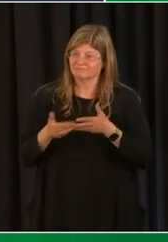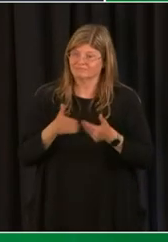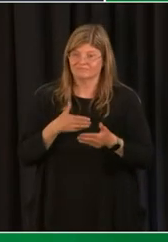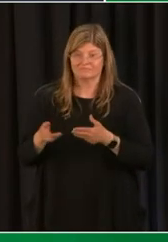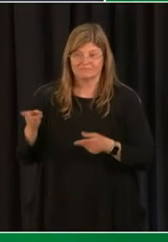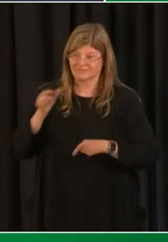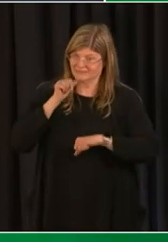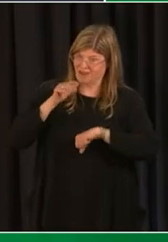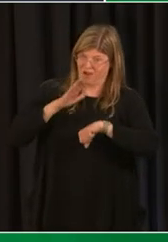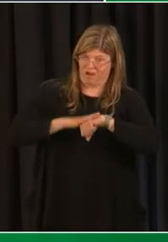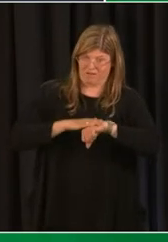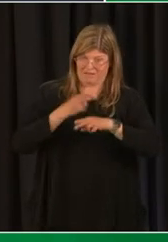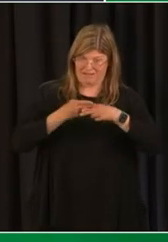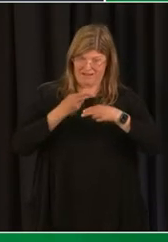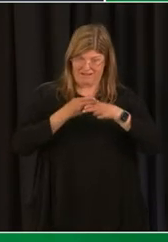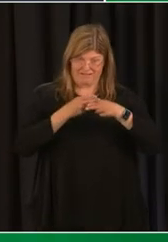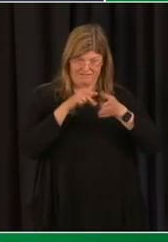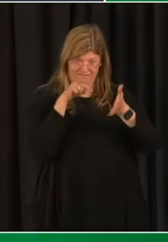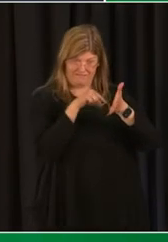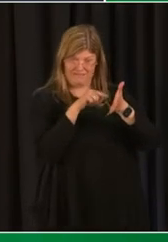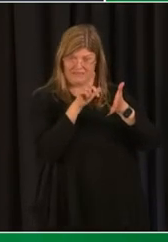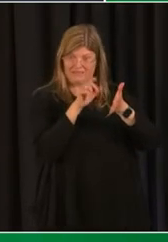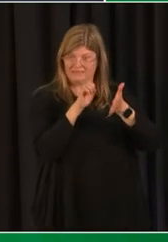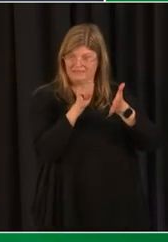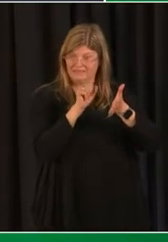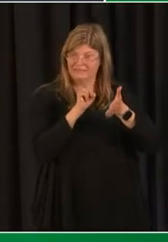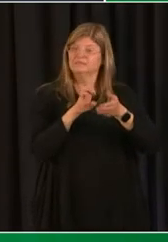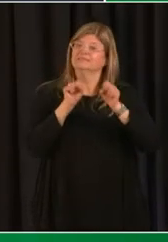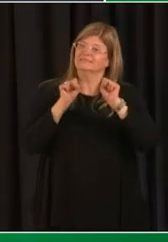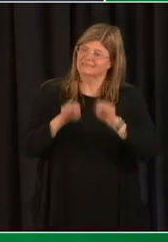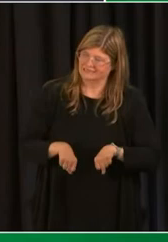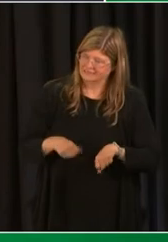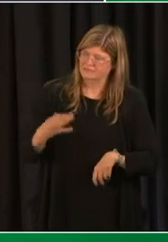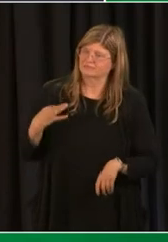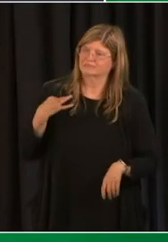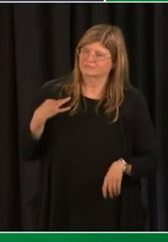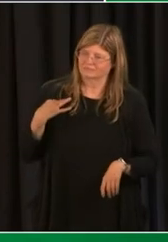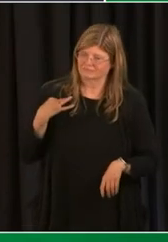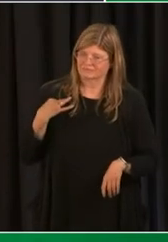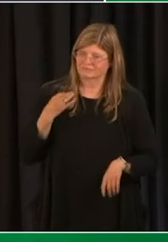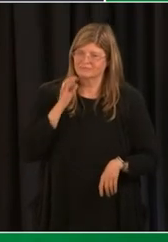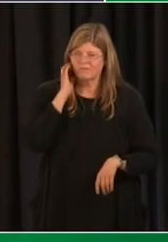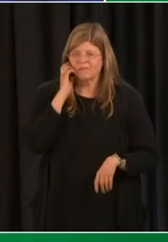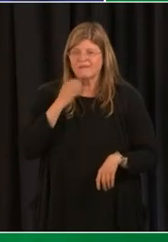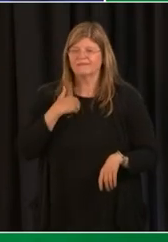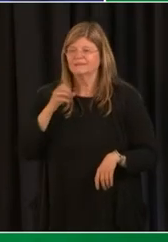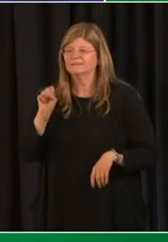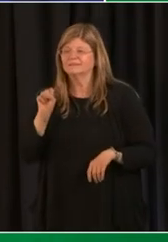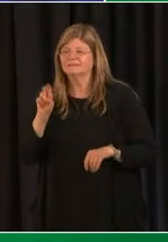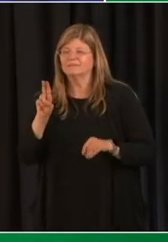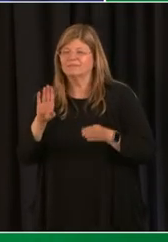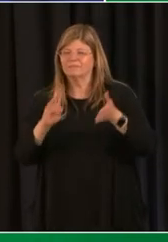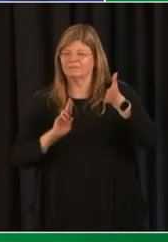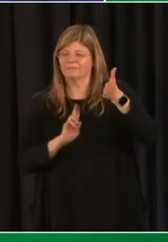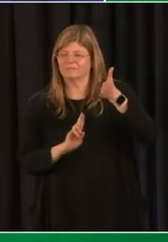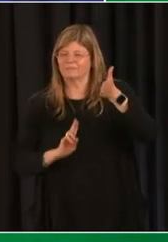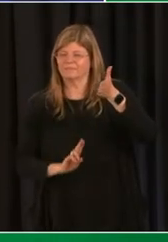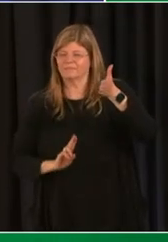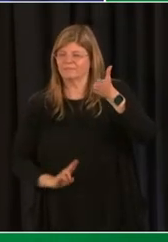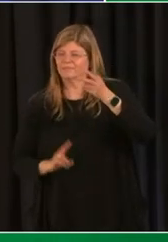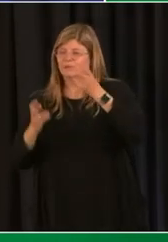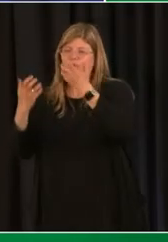not on that lease? So even if you're not on the lease, you might have you might be subleasing, or you may be in a